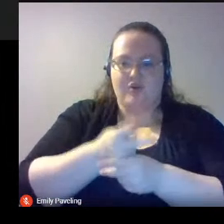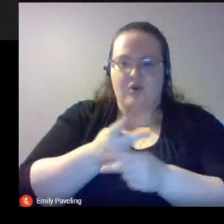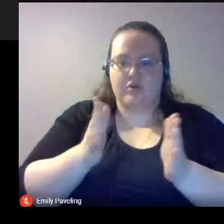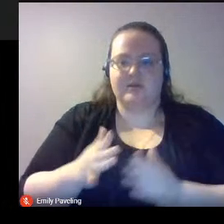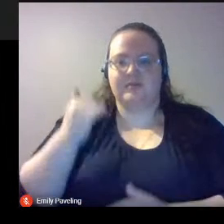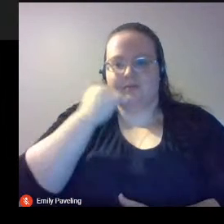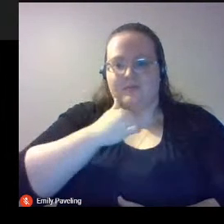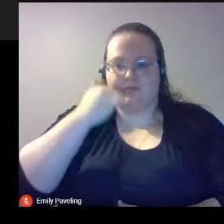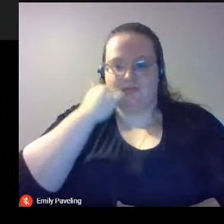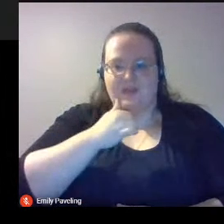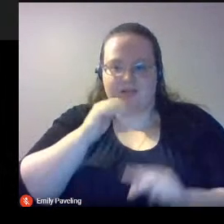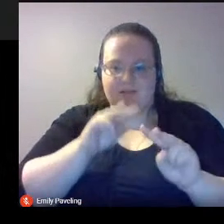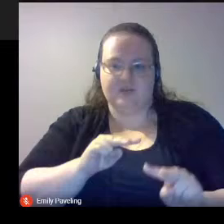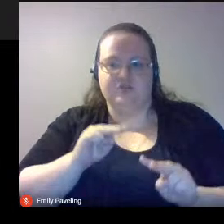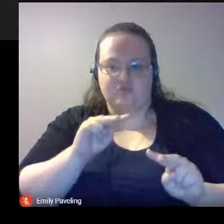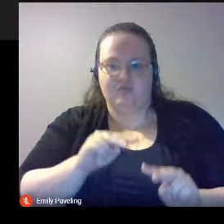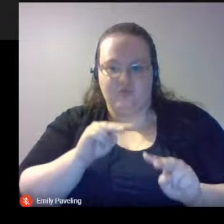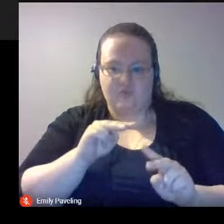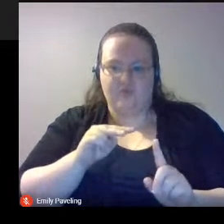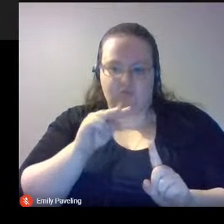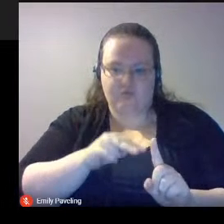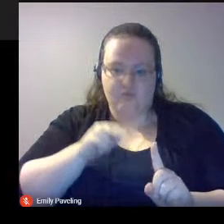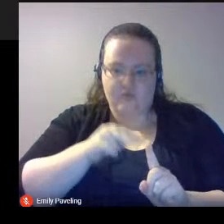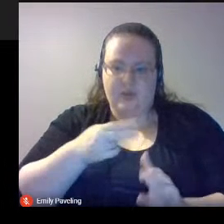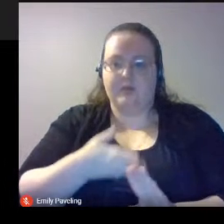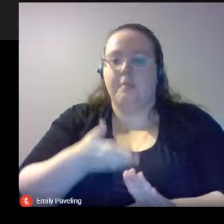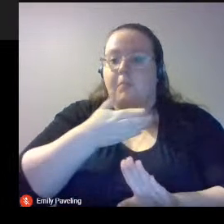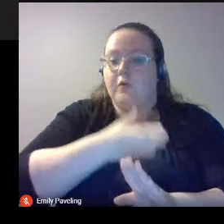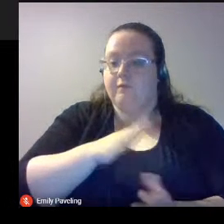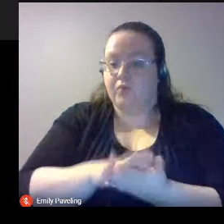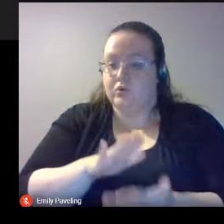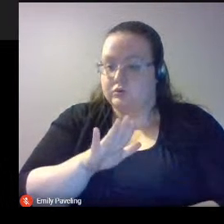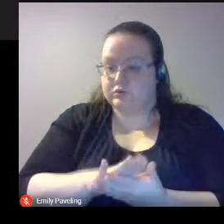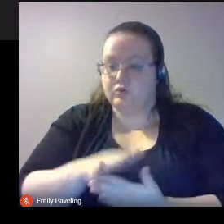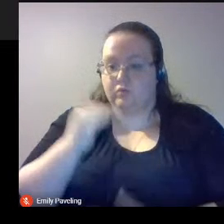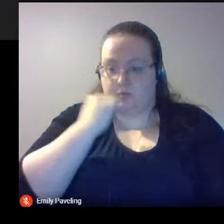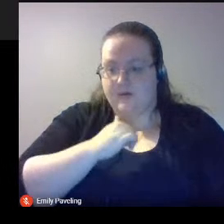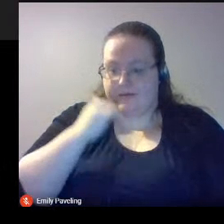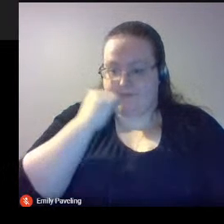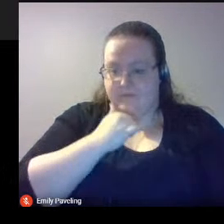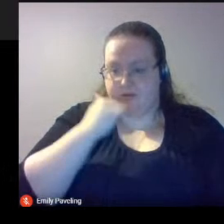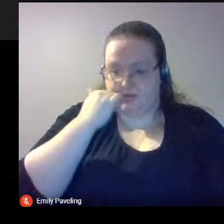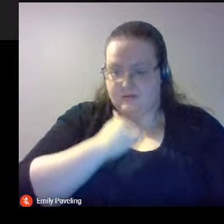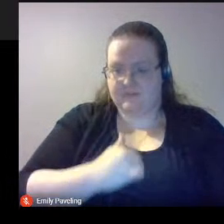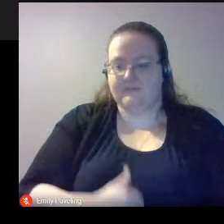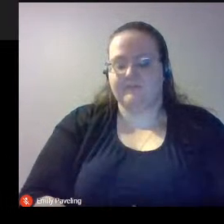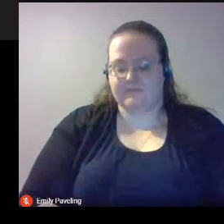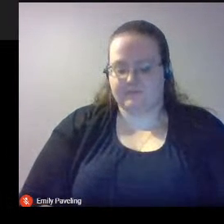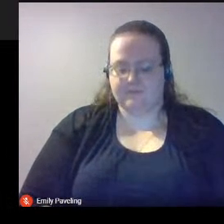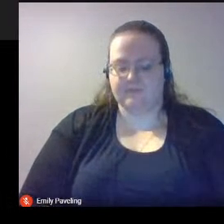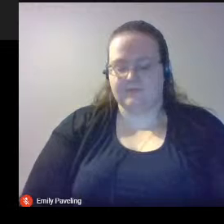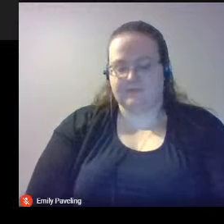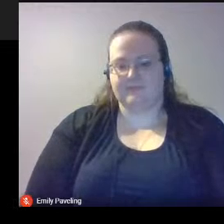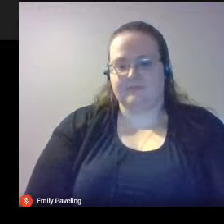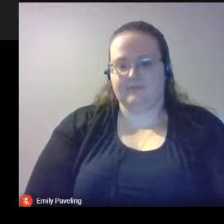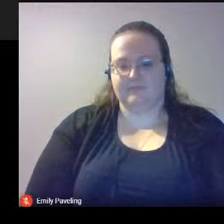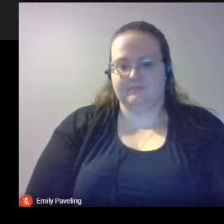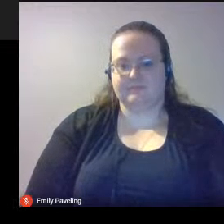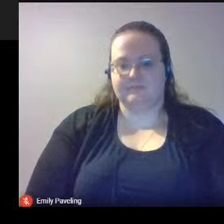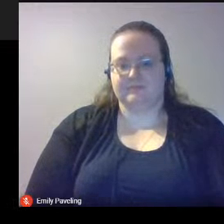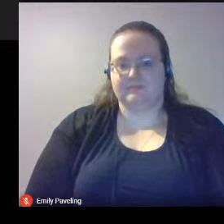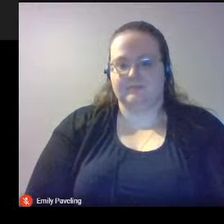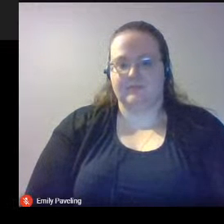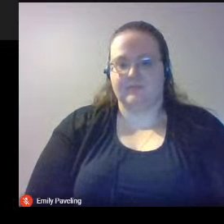daily screening of their children before leaving for school using the COVID-19 self-assessment